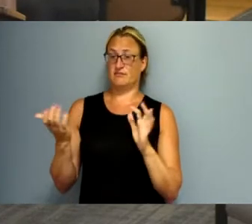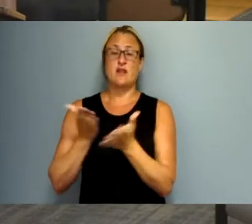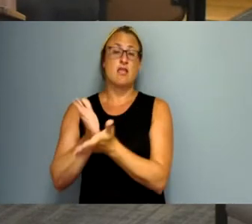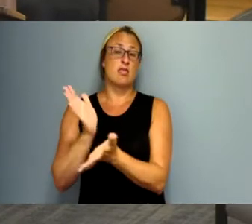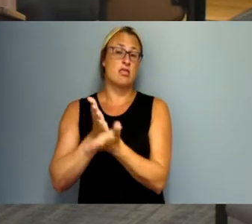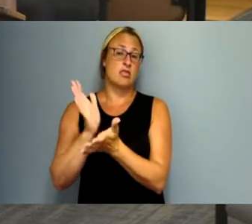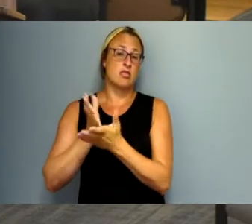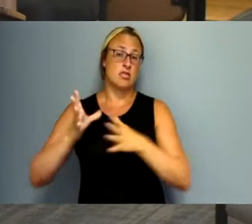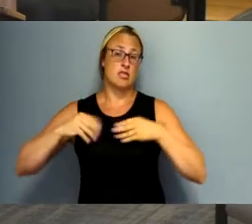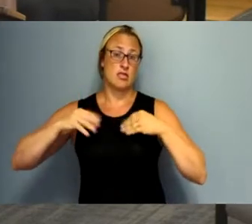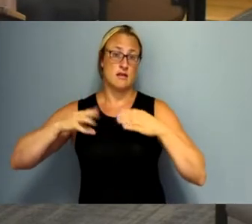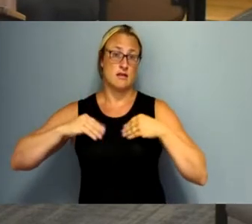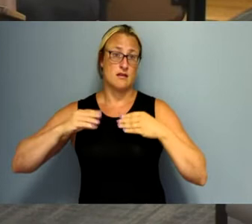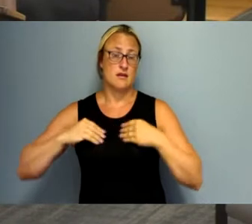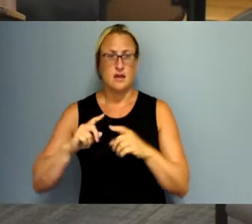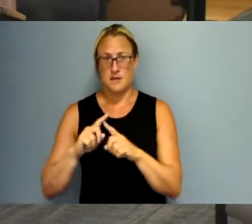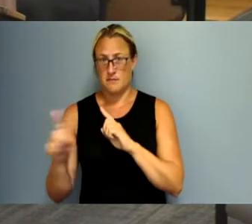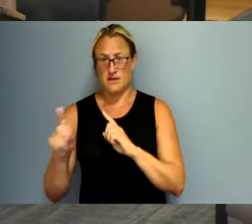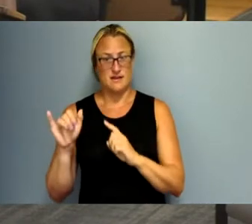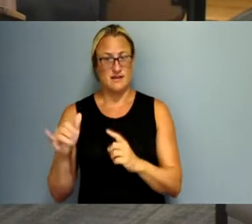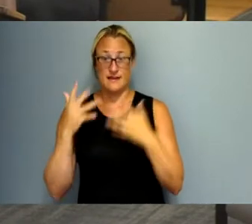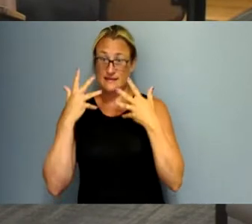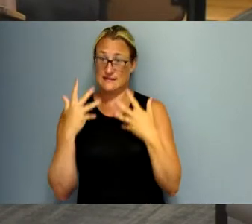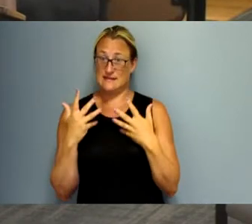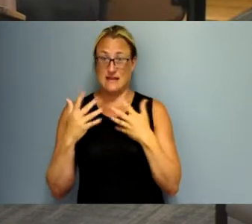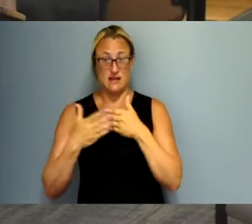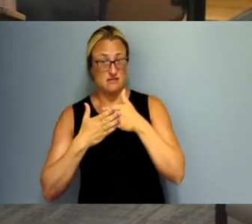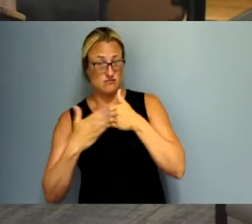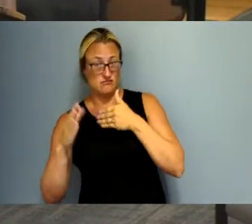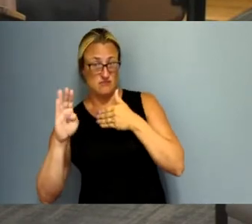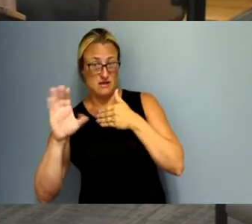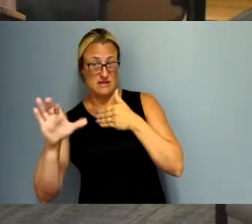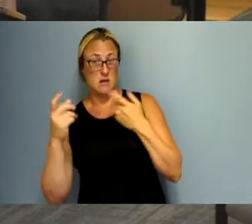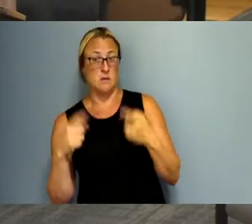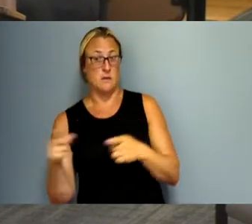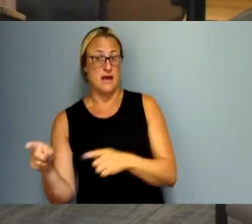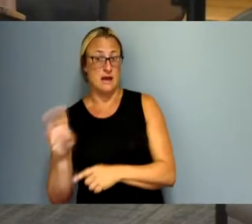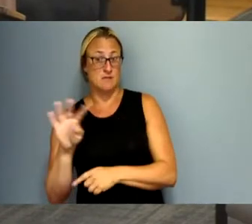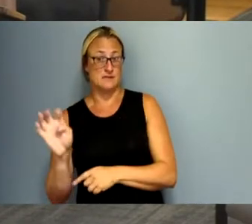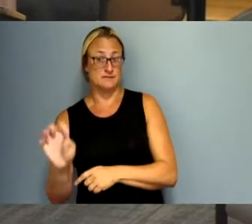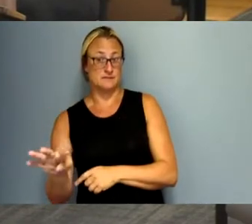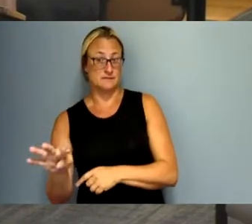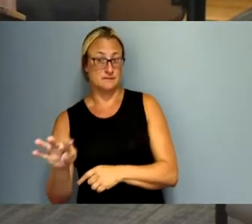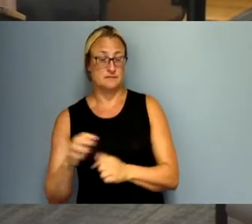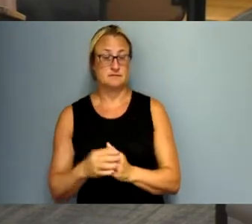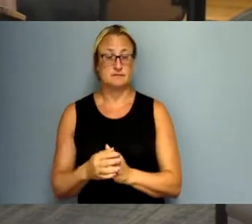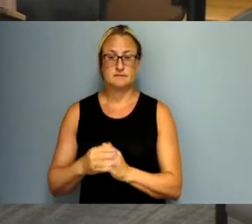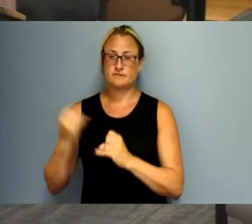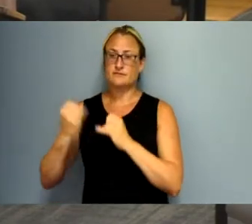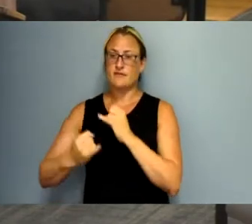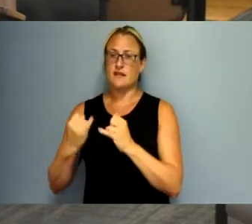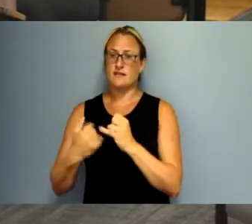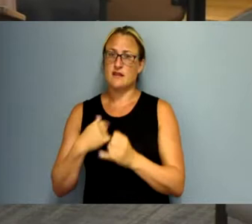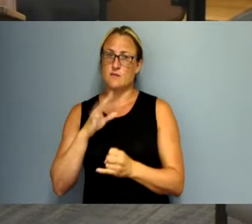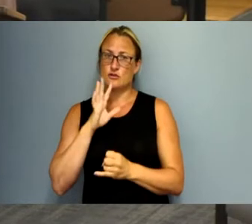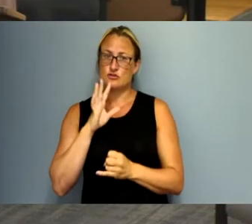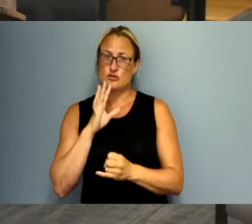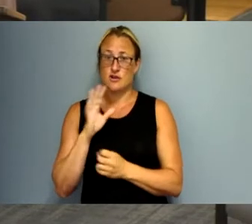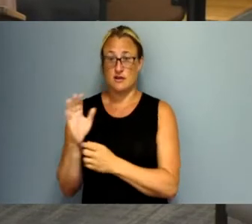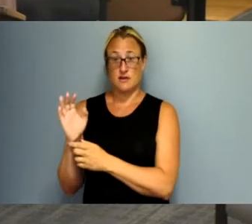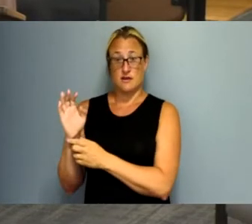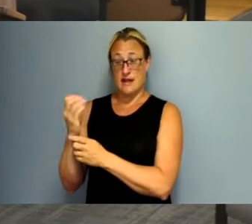that is a sad statement for the future of Bucks County. In conclusion, whatever role Ashley has